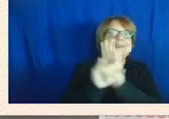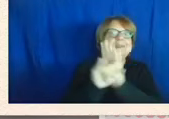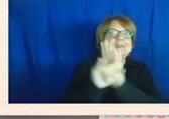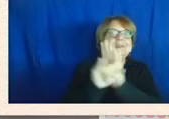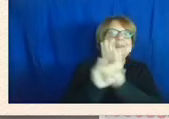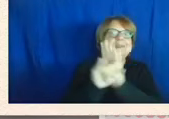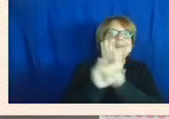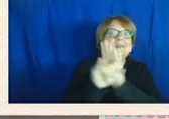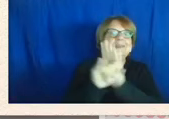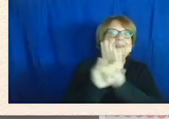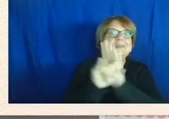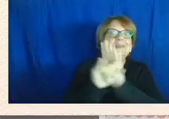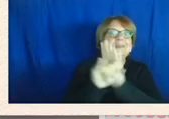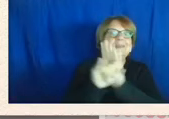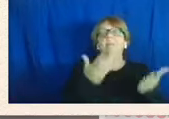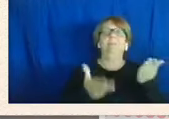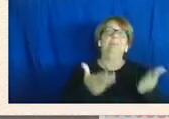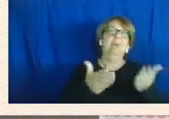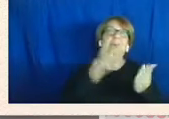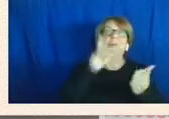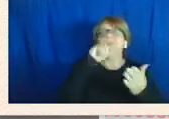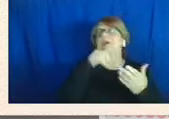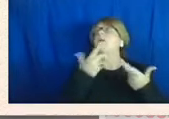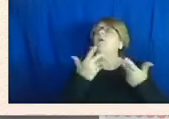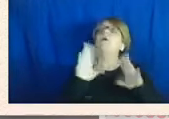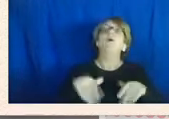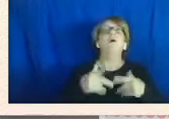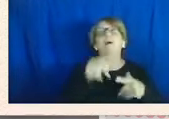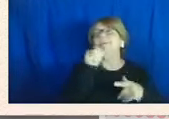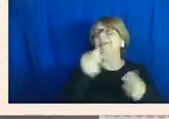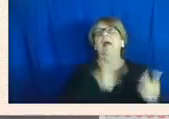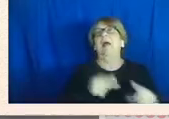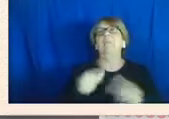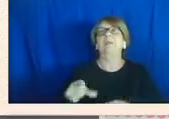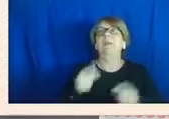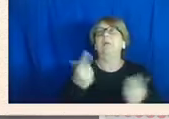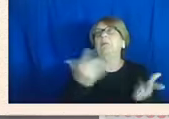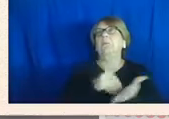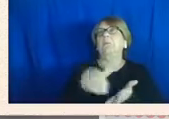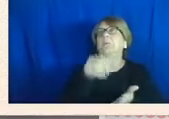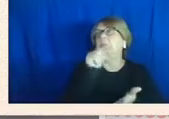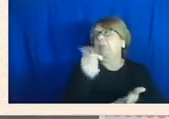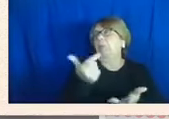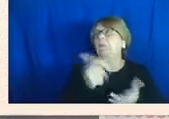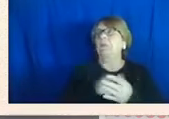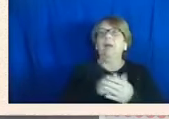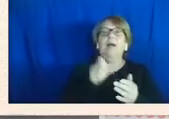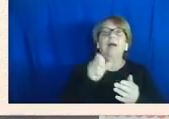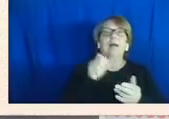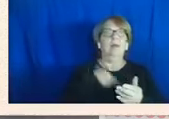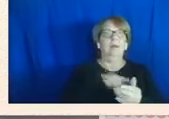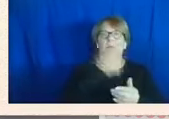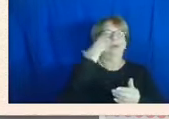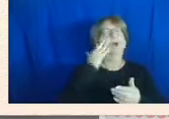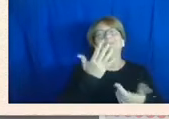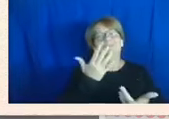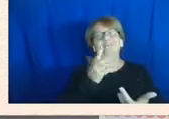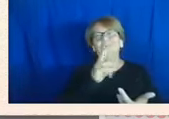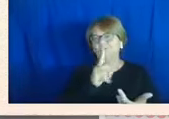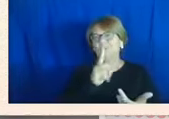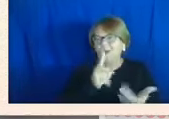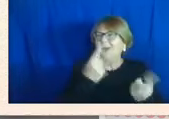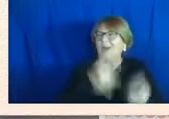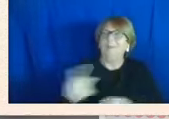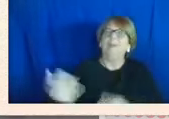kind of pretending to ourselves that these things are not happening as frequently as they are. And we know, in fact, that they are happening again more and more.